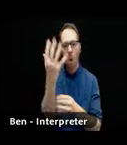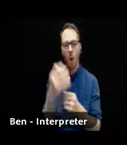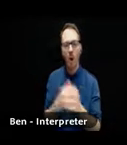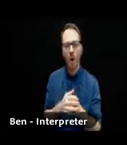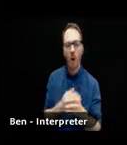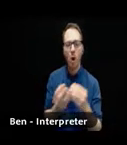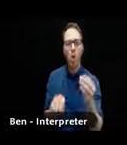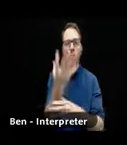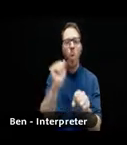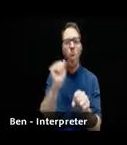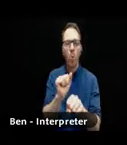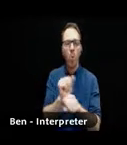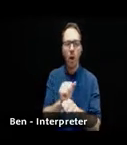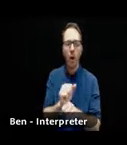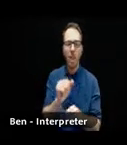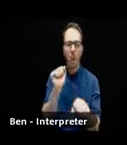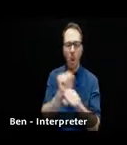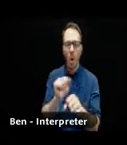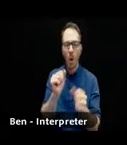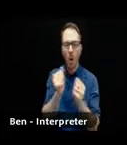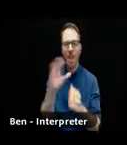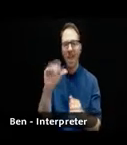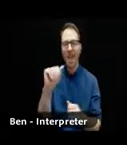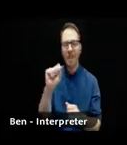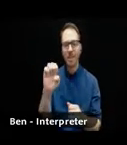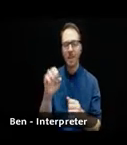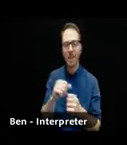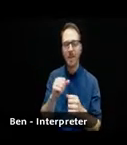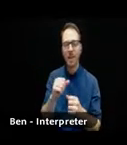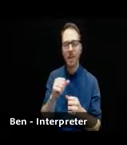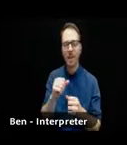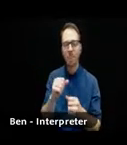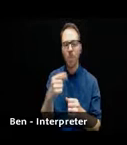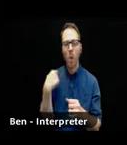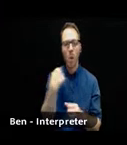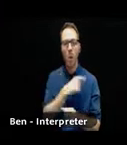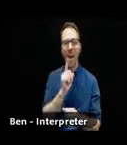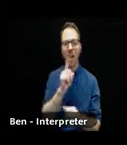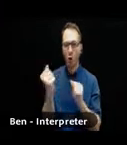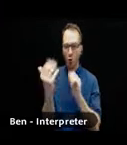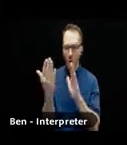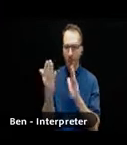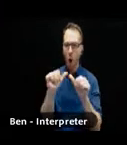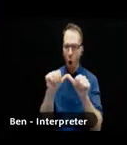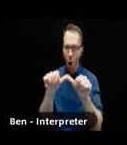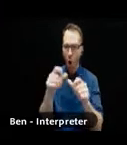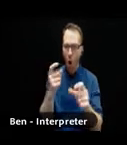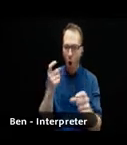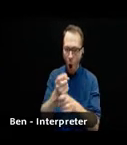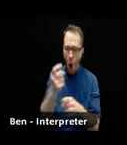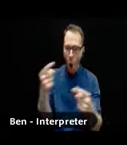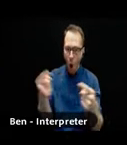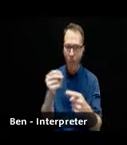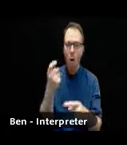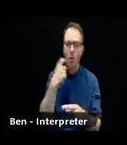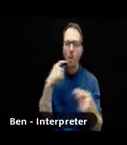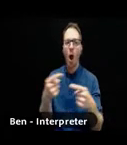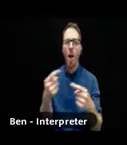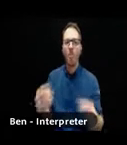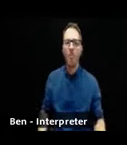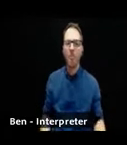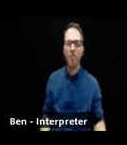with the growing the work of working in with cases in which we're actually addressing ongoing harm or recent harm.